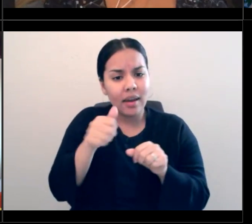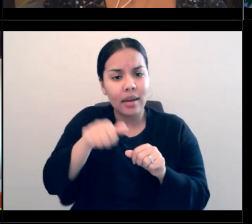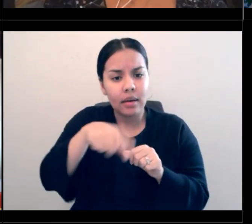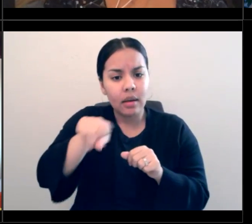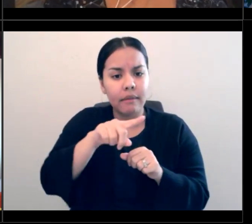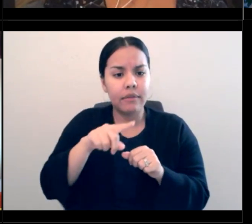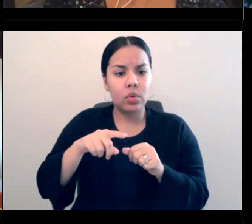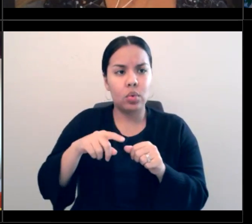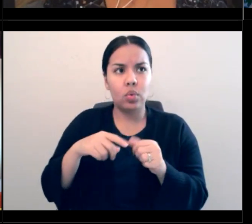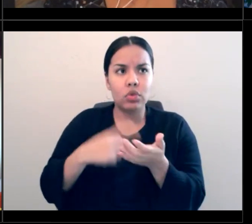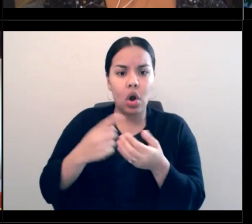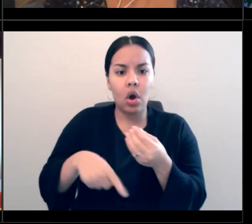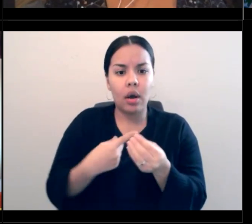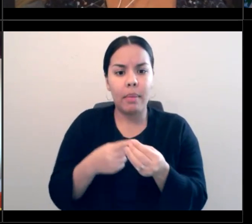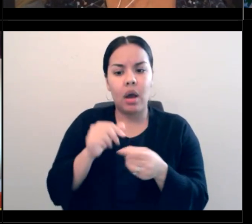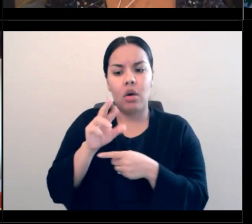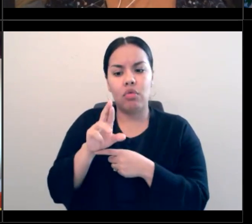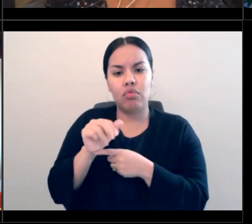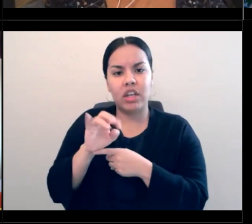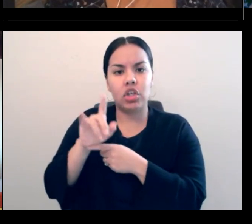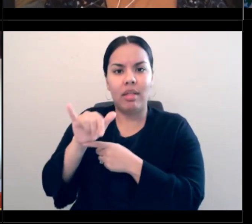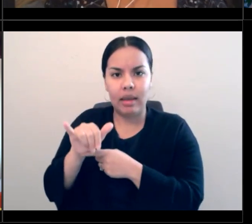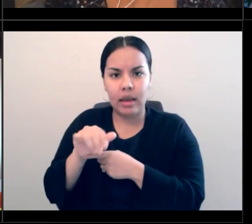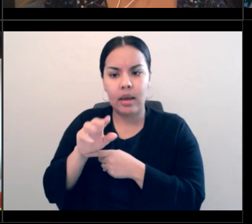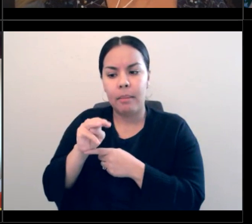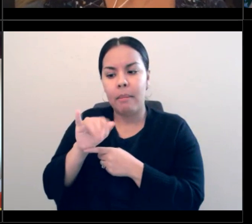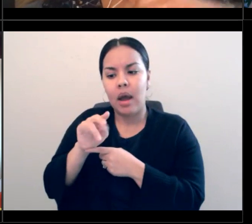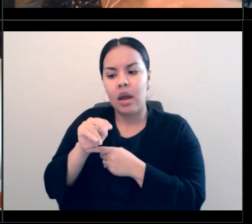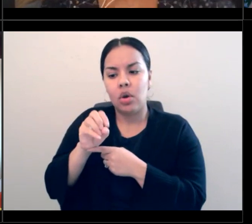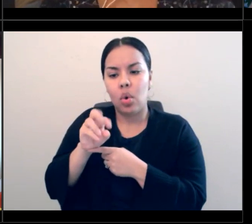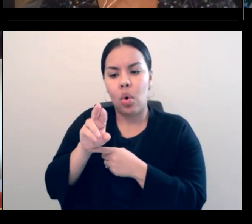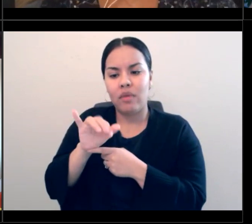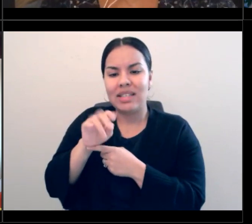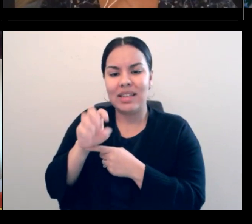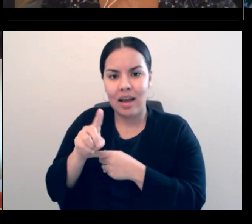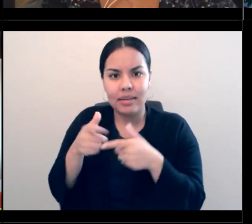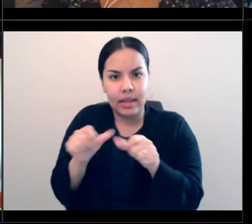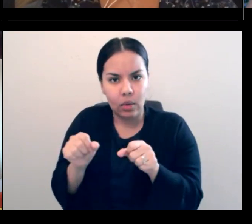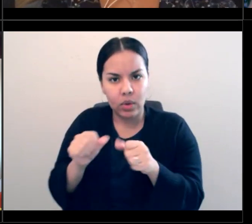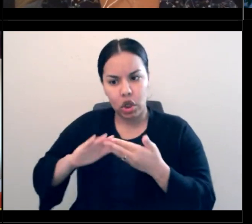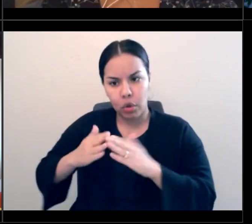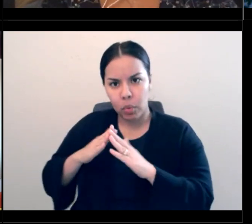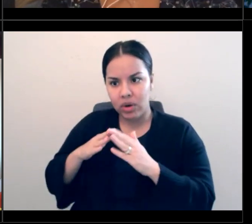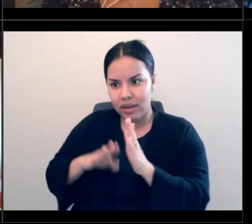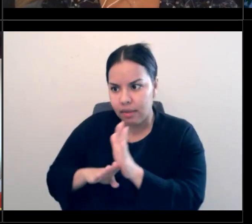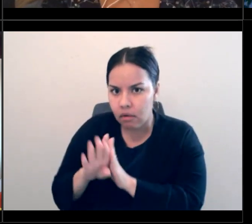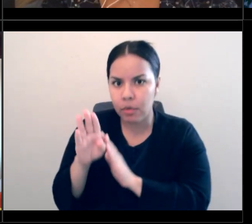racially minoritized linguists and the kind of community that emerges from that?